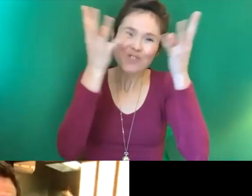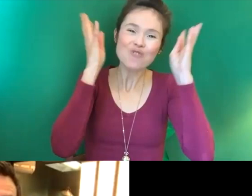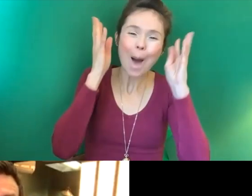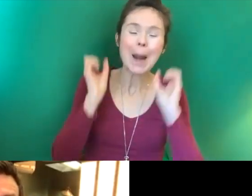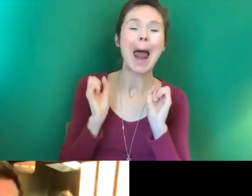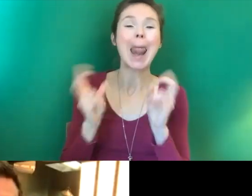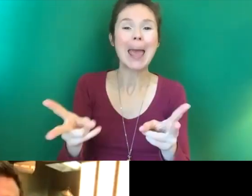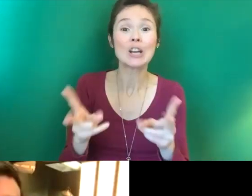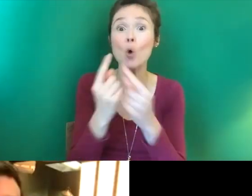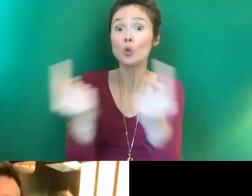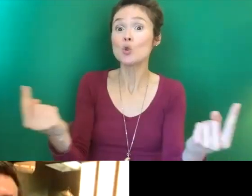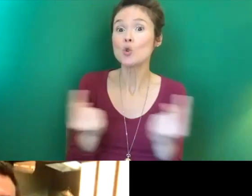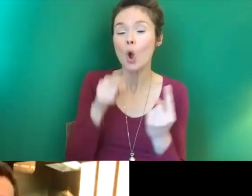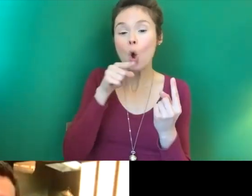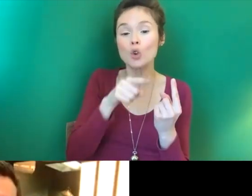crownlanestudio.co.uk/access,